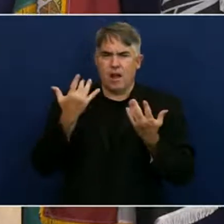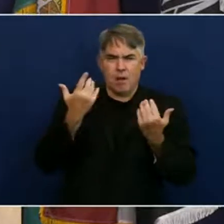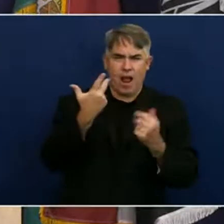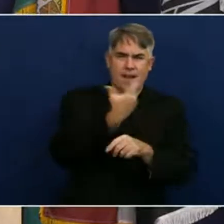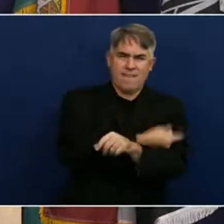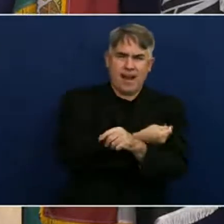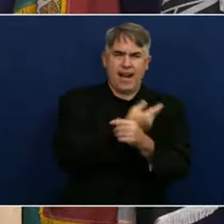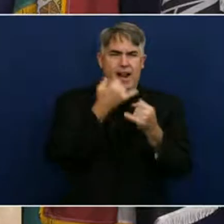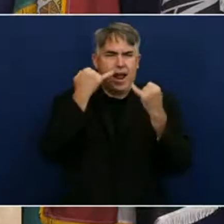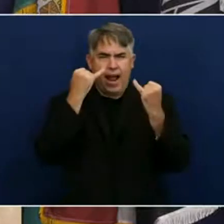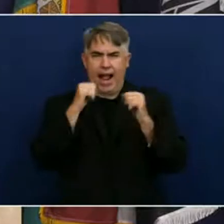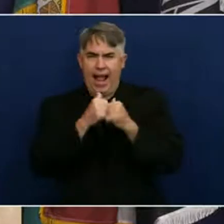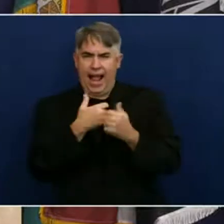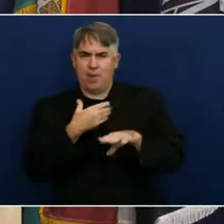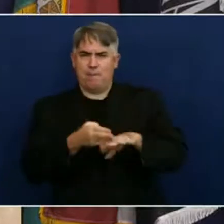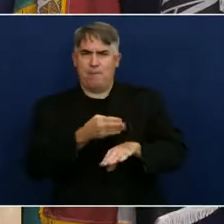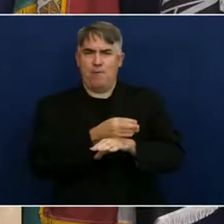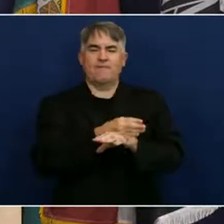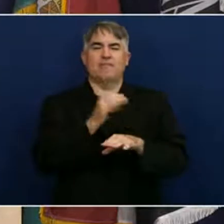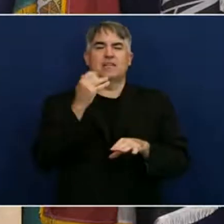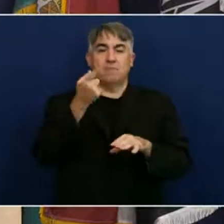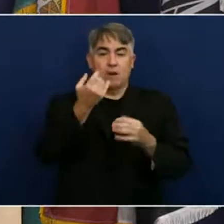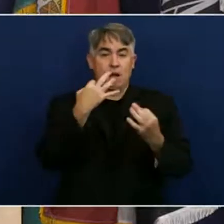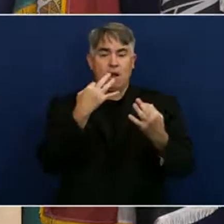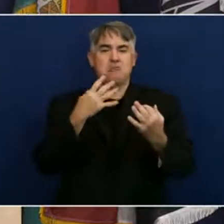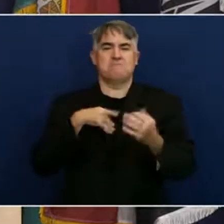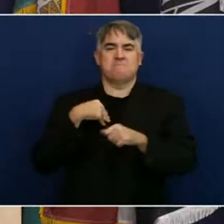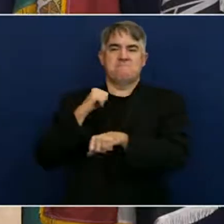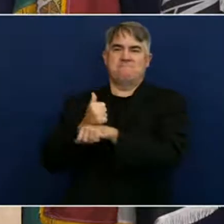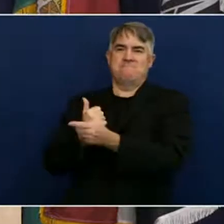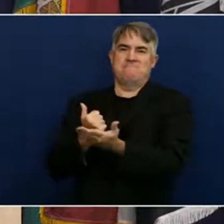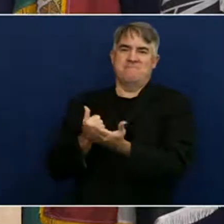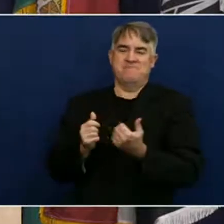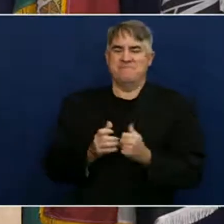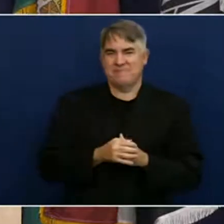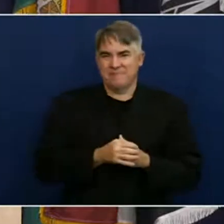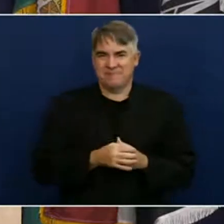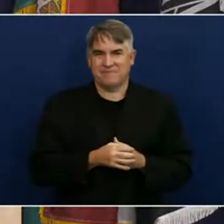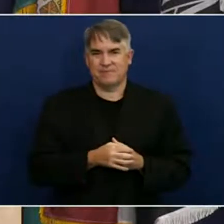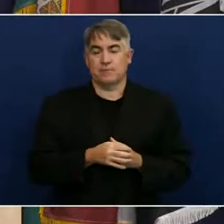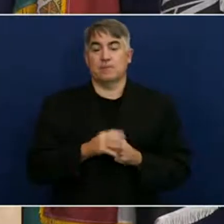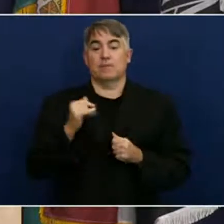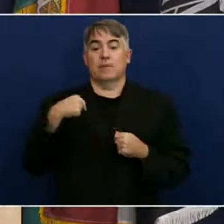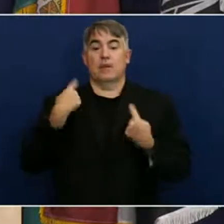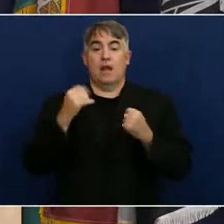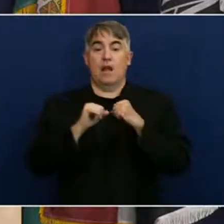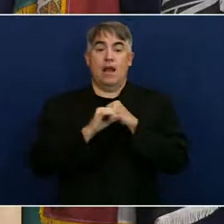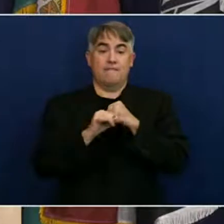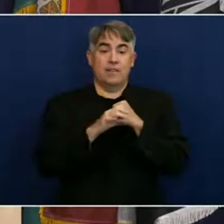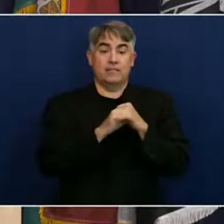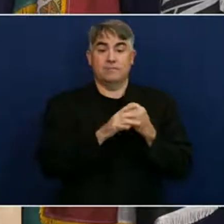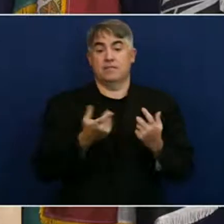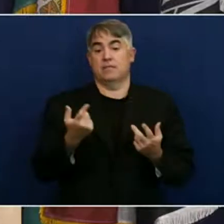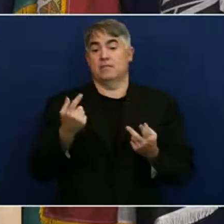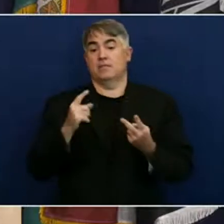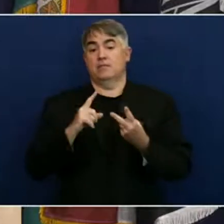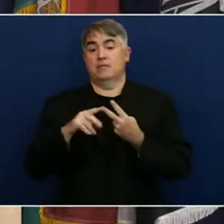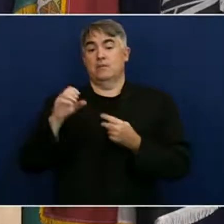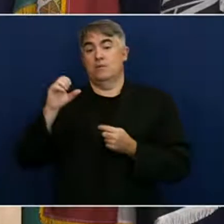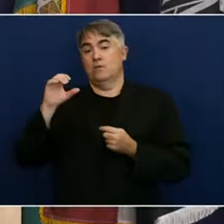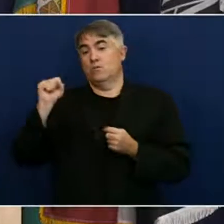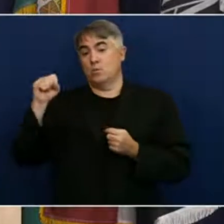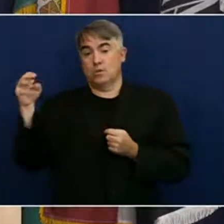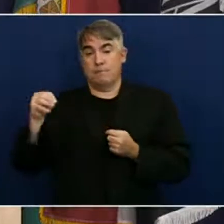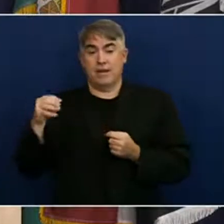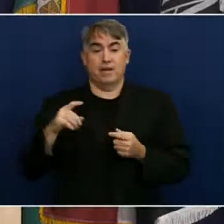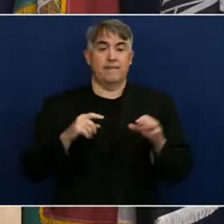of the efforts that we're doing around social media advertising, digital advertising, online advertising, all of those